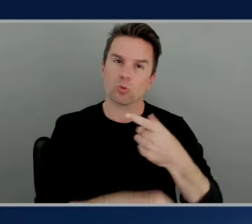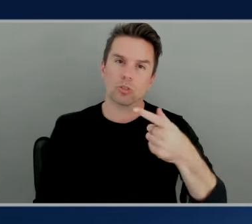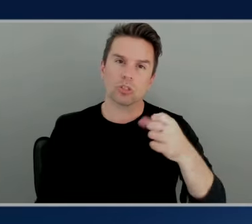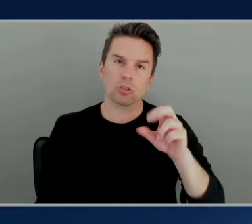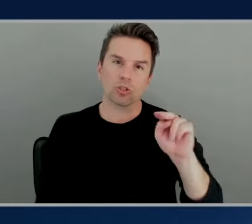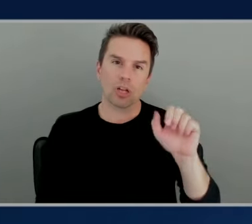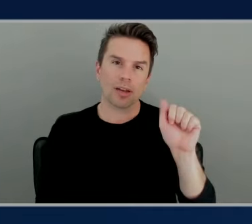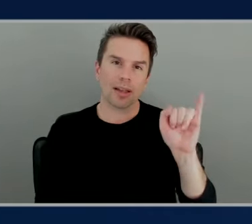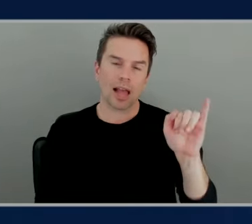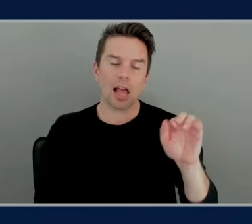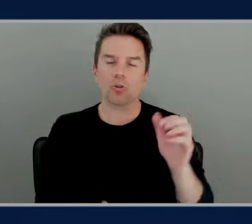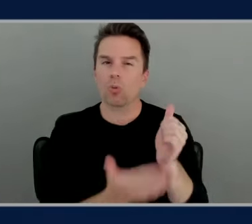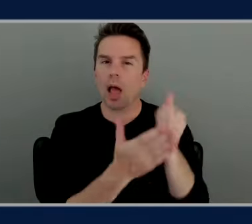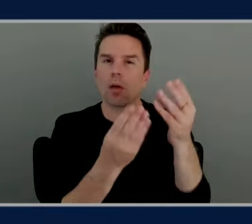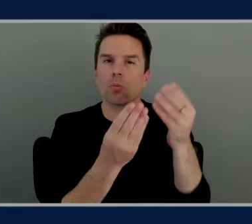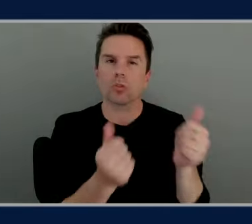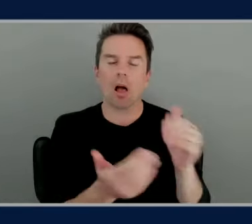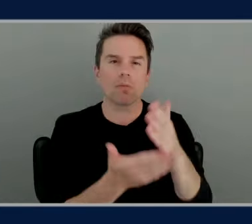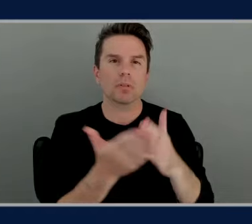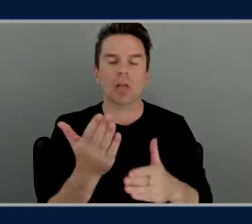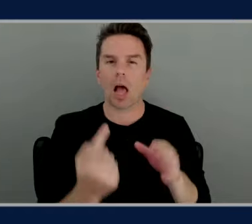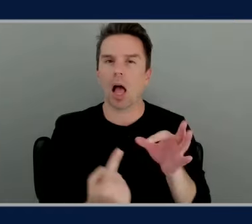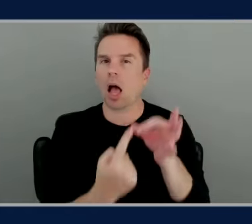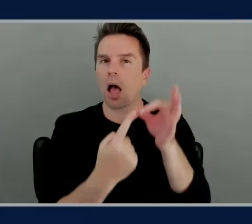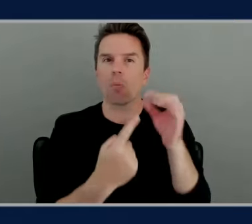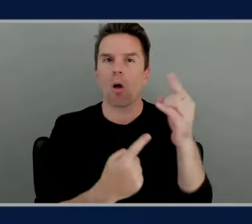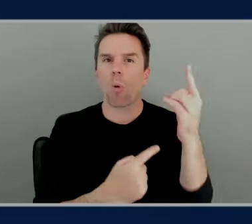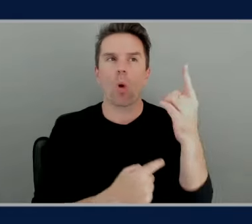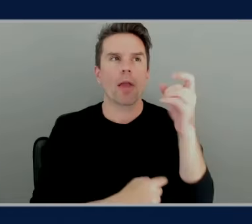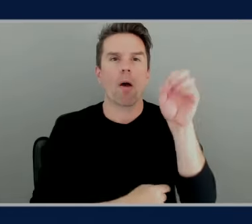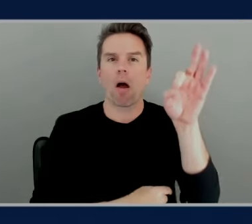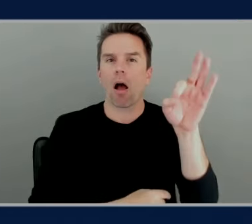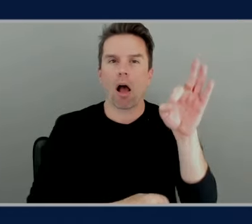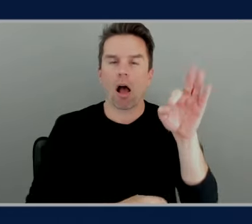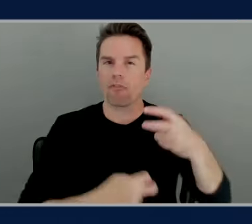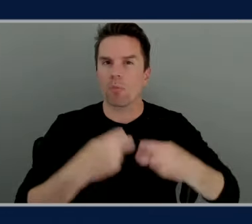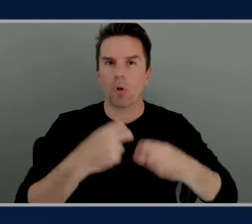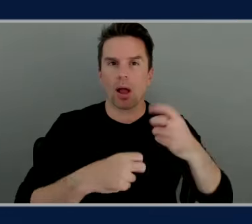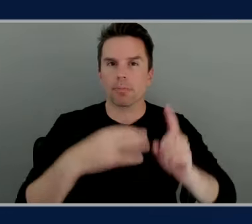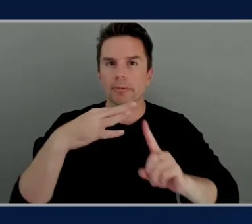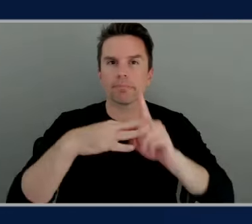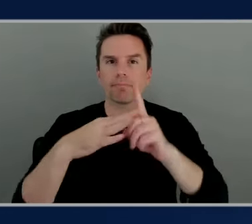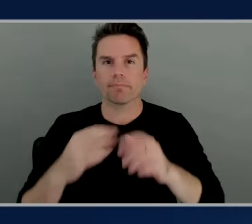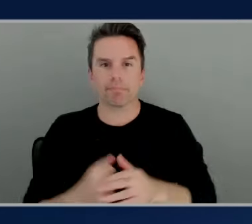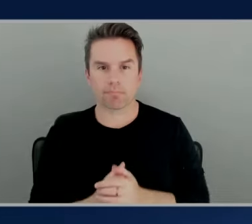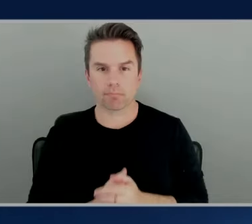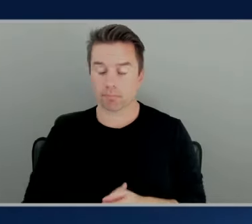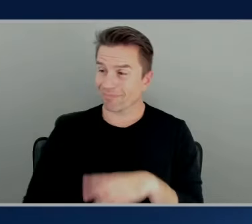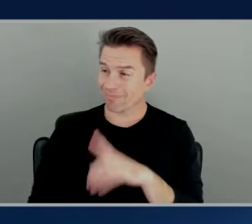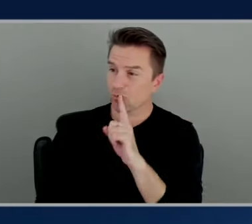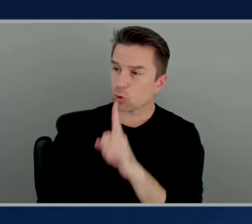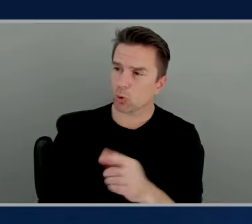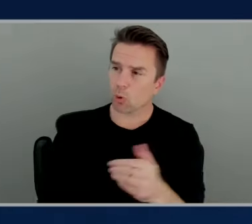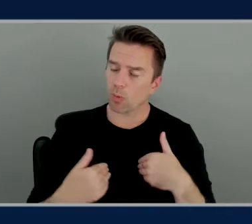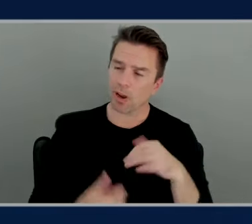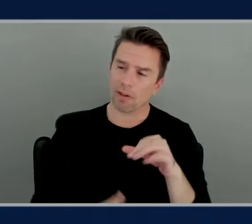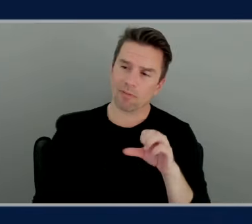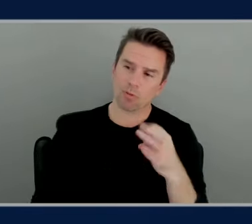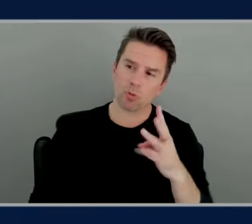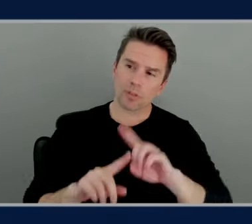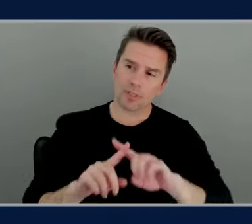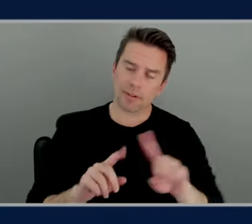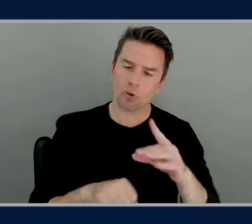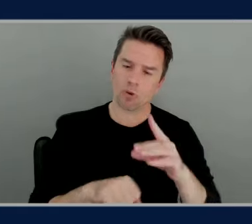just oddball problems that may be popping up? Sure. We have a couple of different use cases, right? It goes from